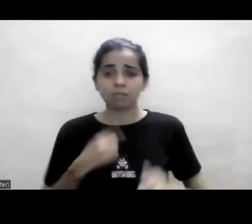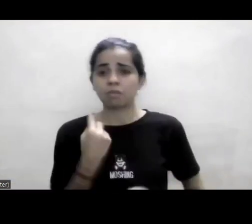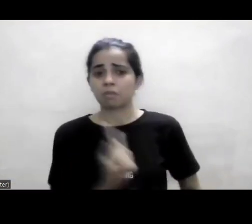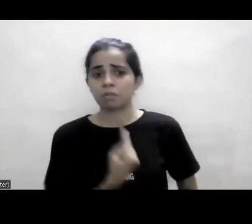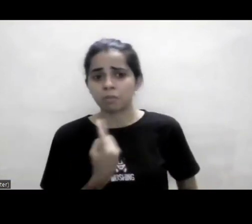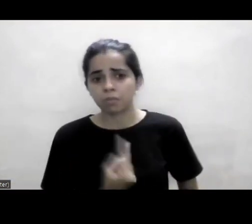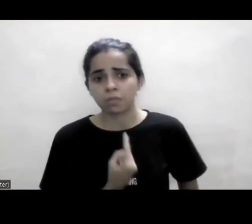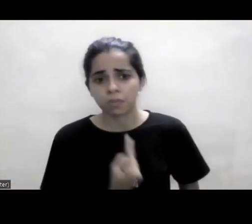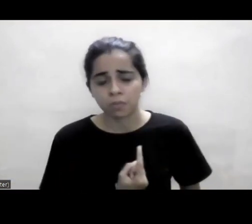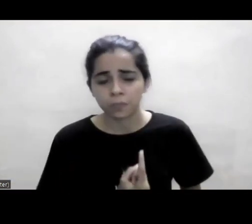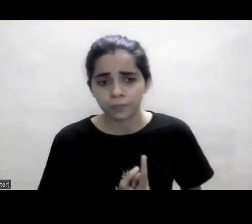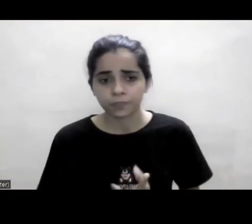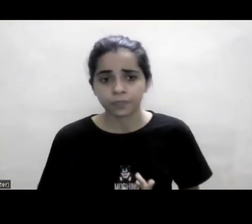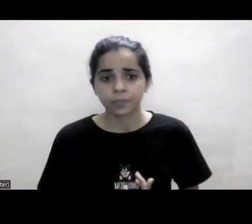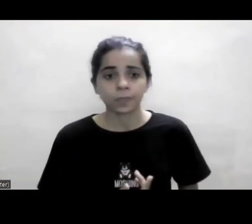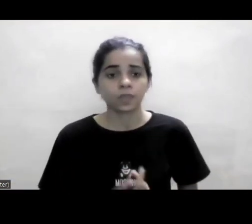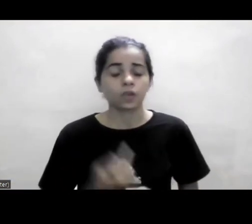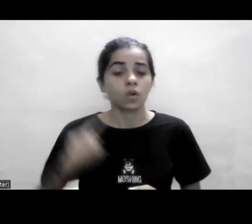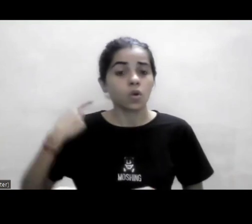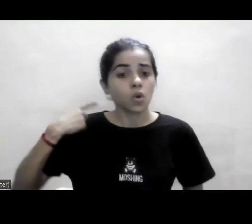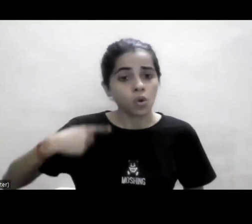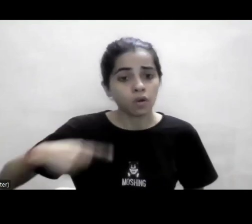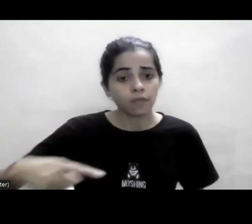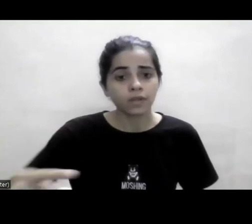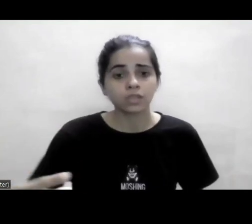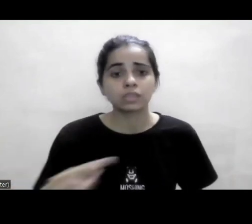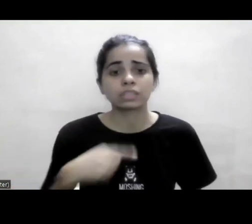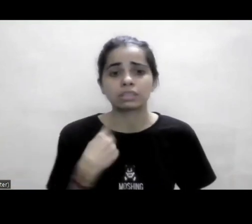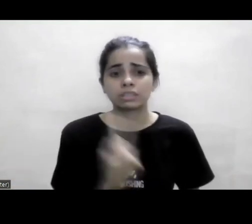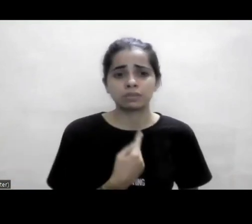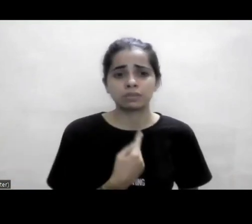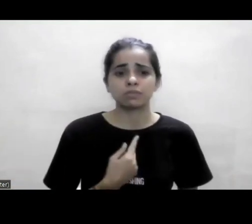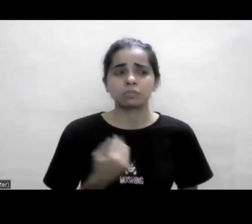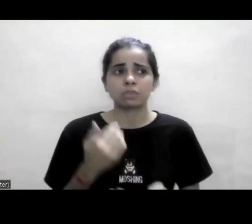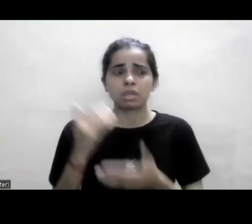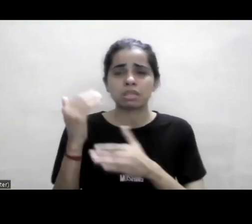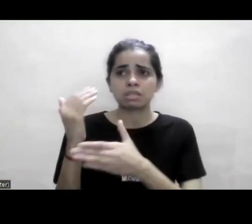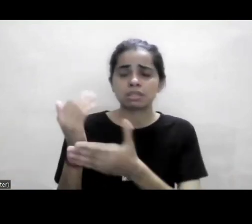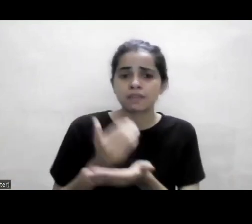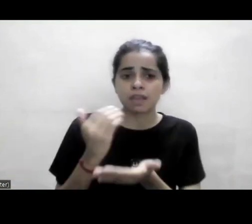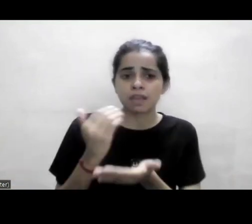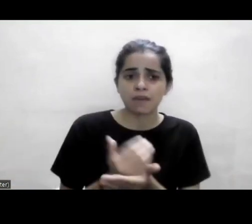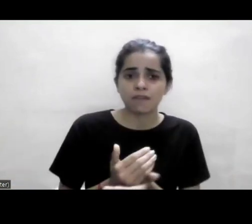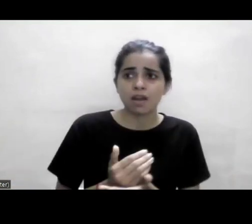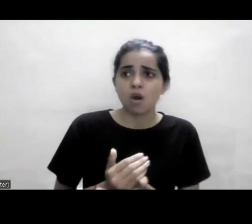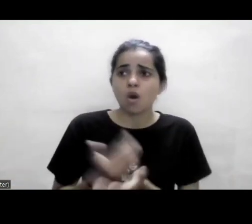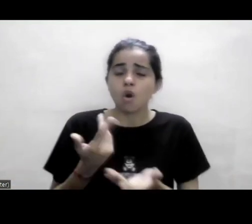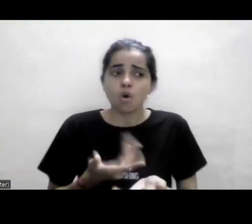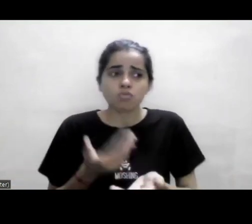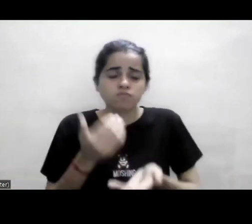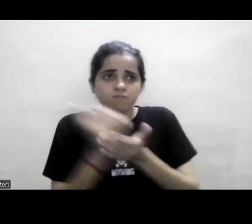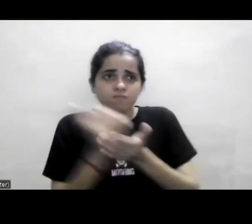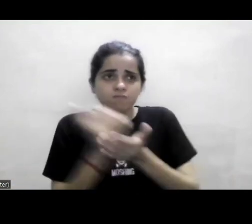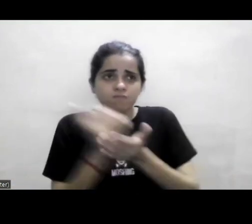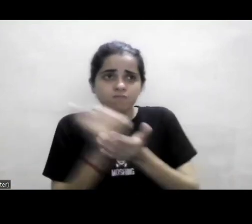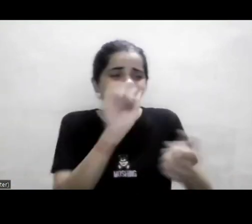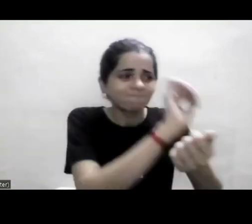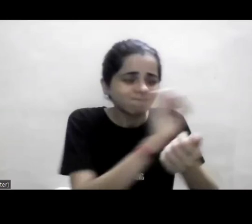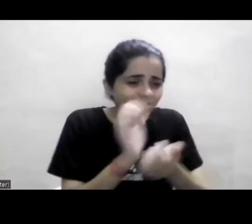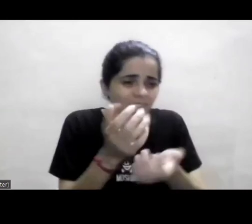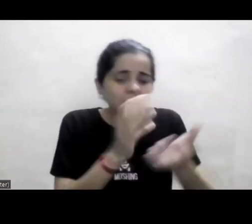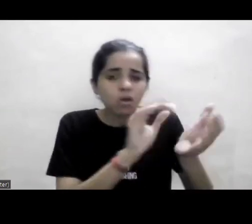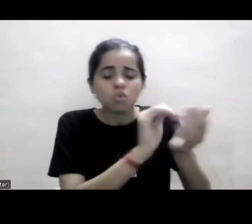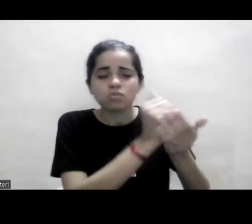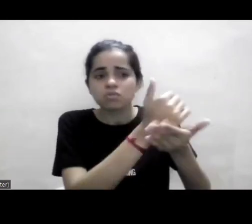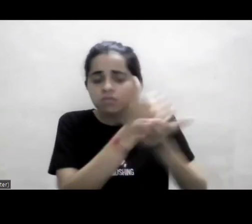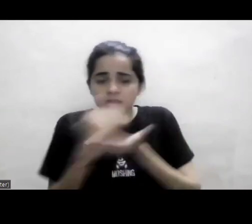you know, how they are always in search of somebody who would save them, who would rescue them. So the idea of loneliness